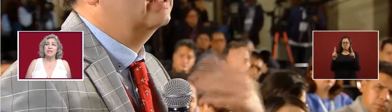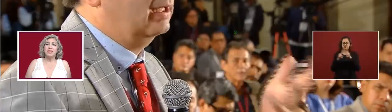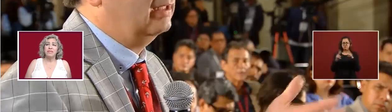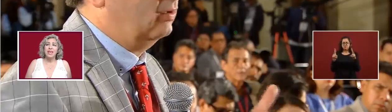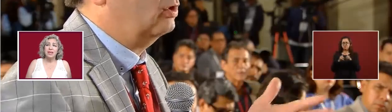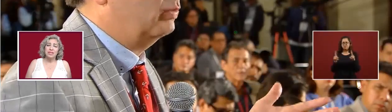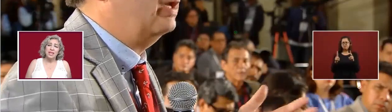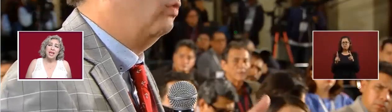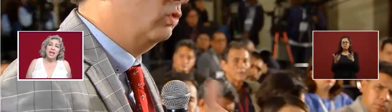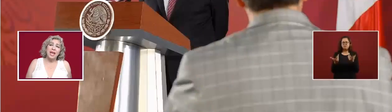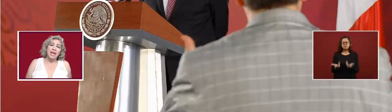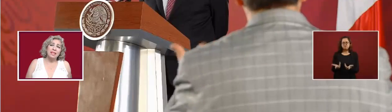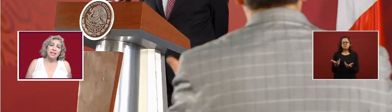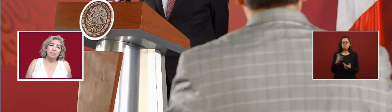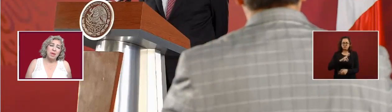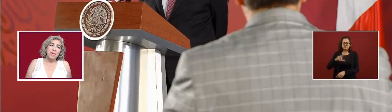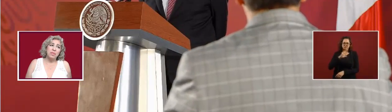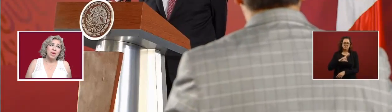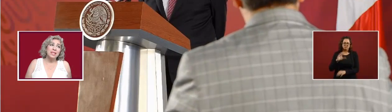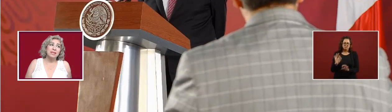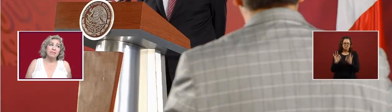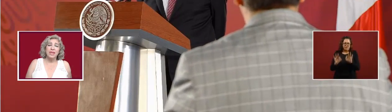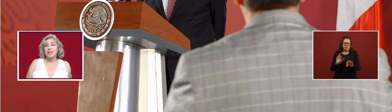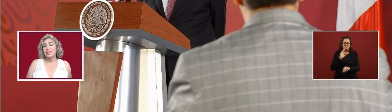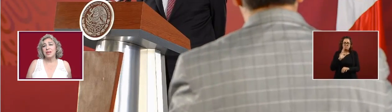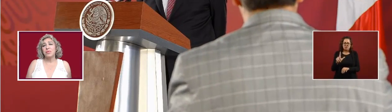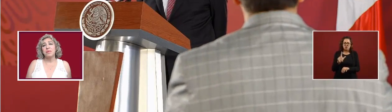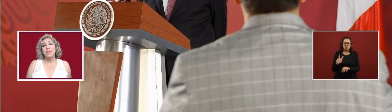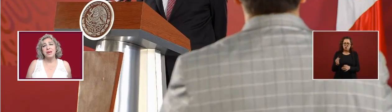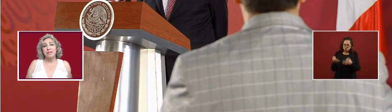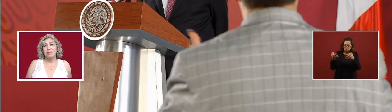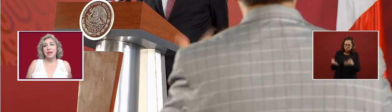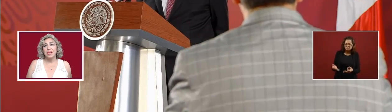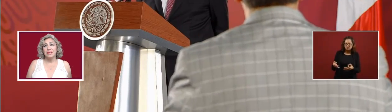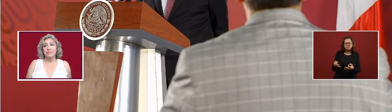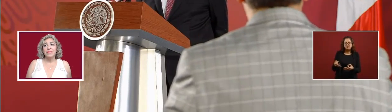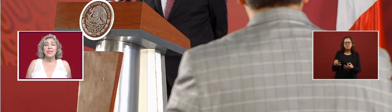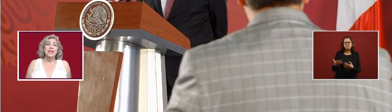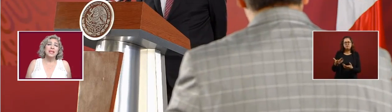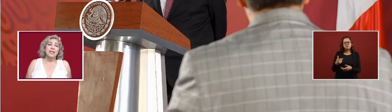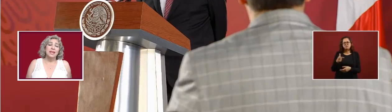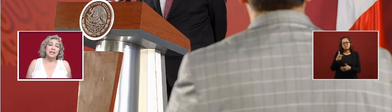renting of the vehicles, and maybe rent some vehicles, that weren't better, uh,